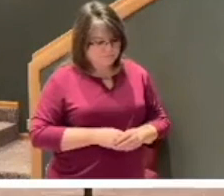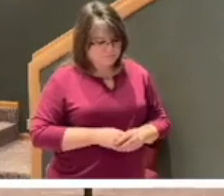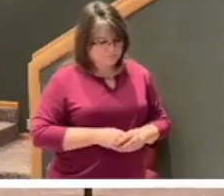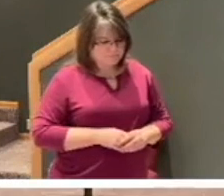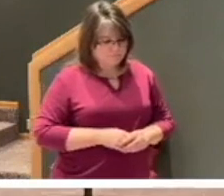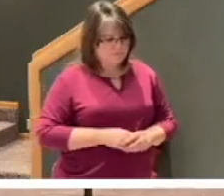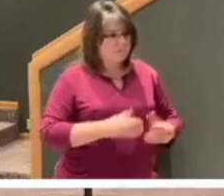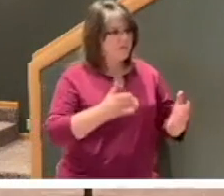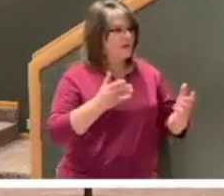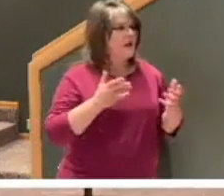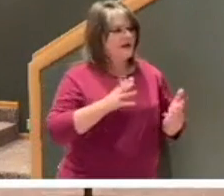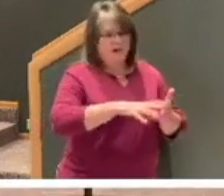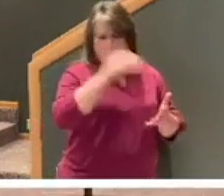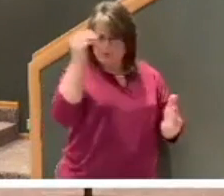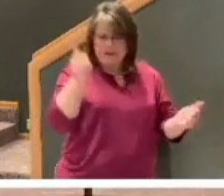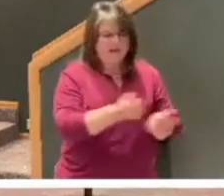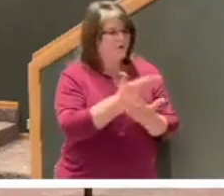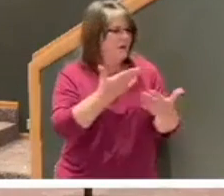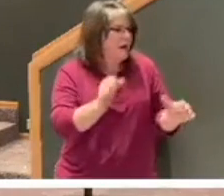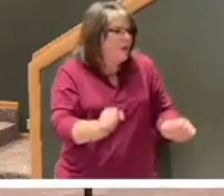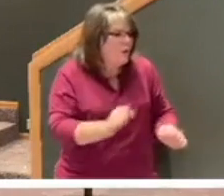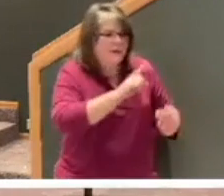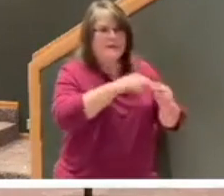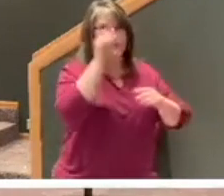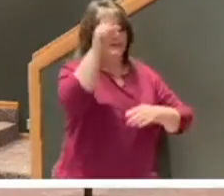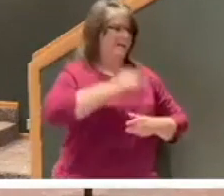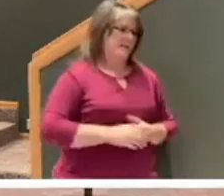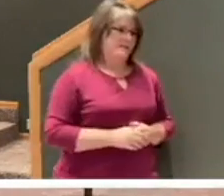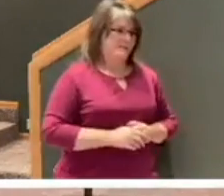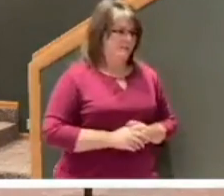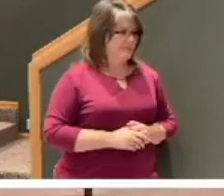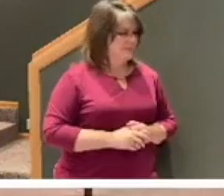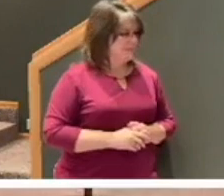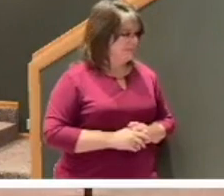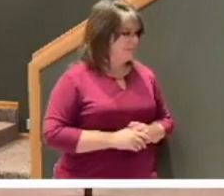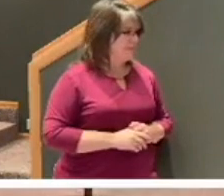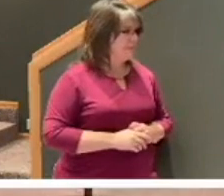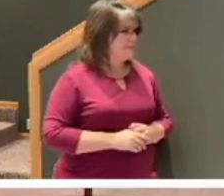And I wanted to learn everything I could about him.